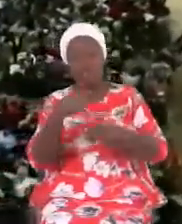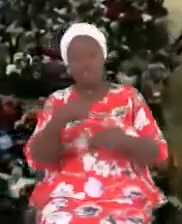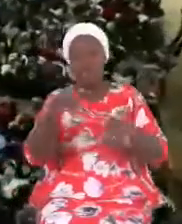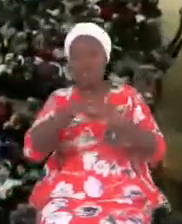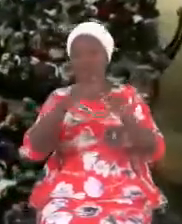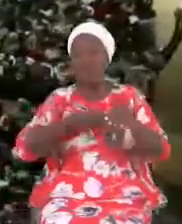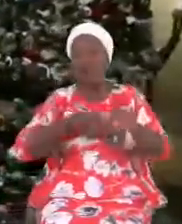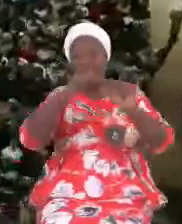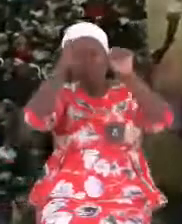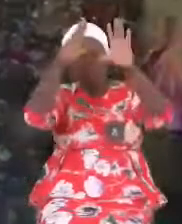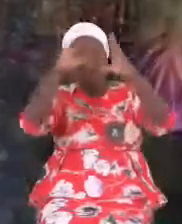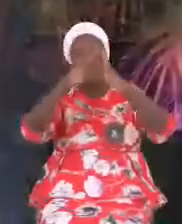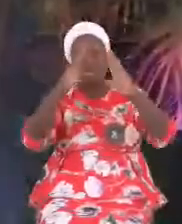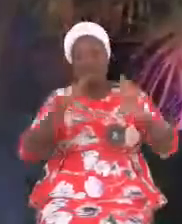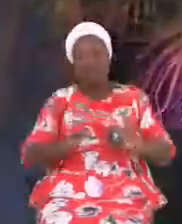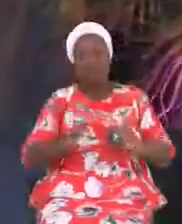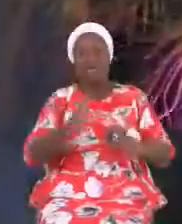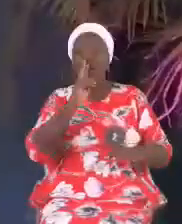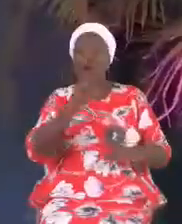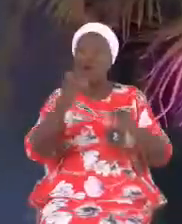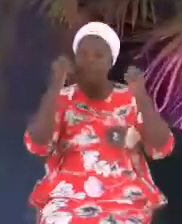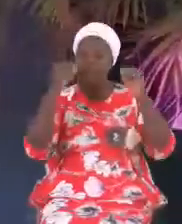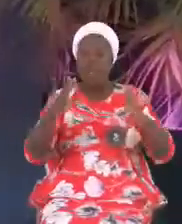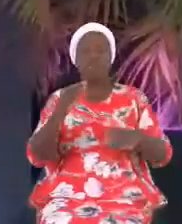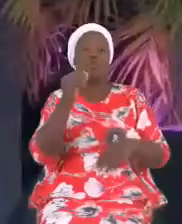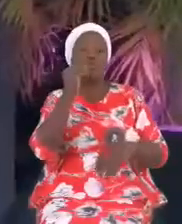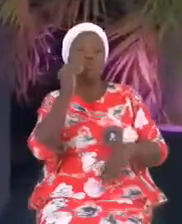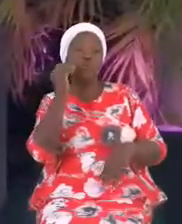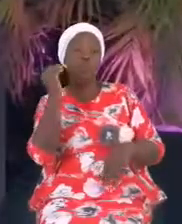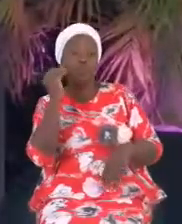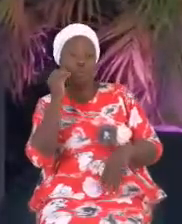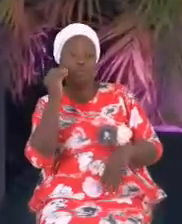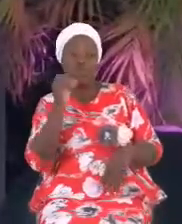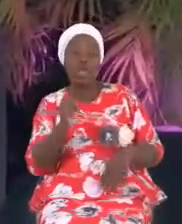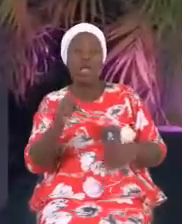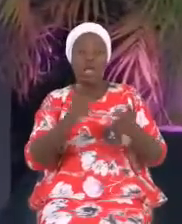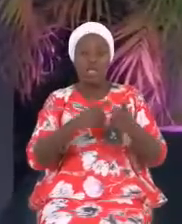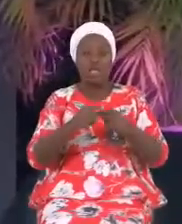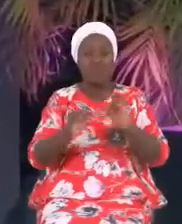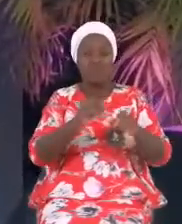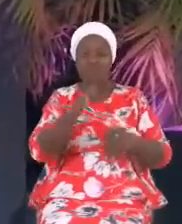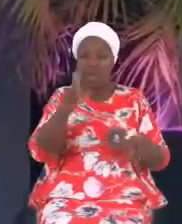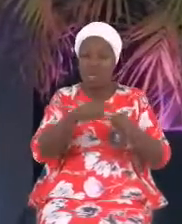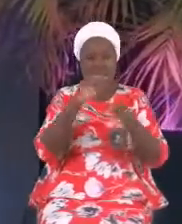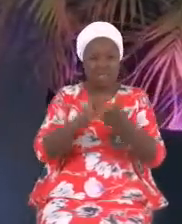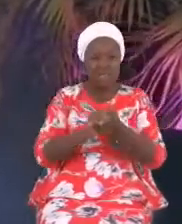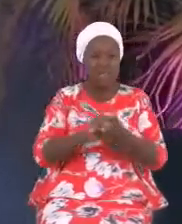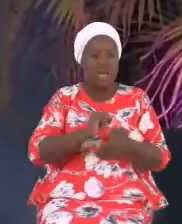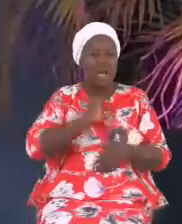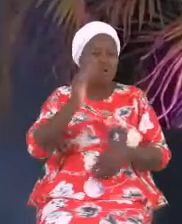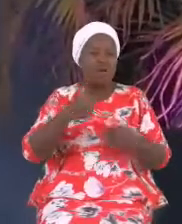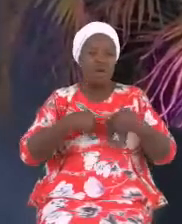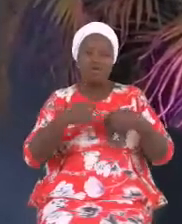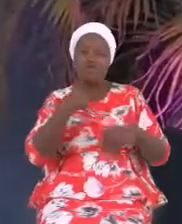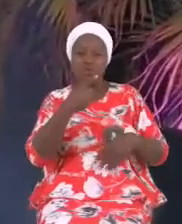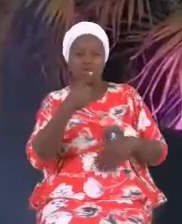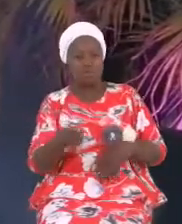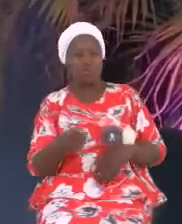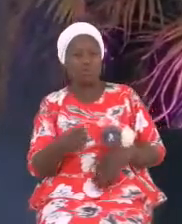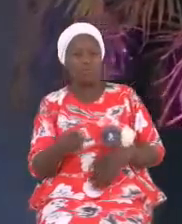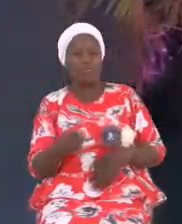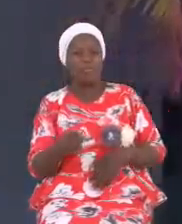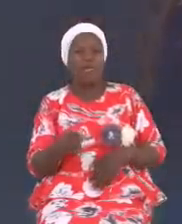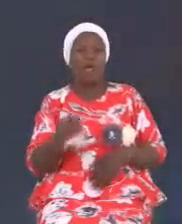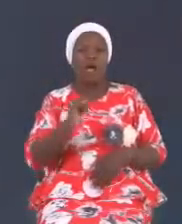Father's house are many mansions. If it were not so, I would have told you. I would have told you, I